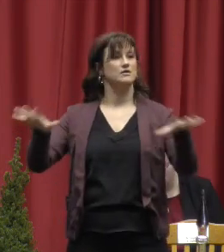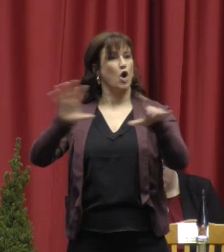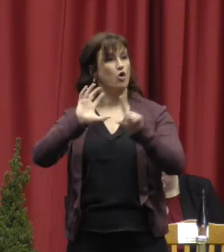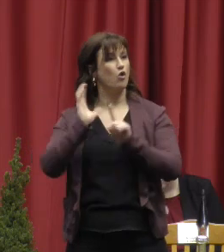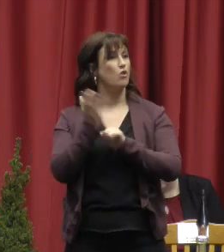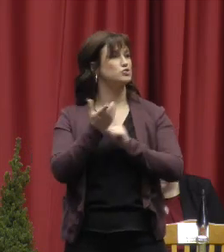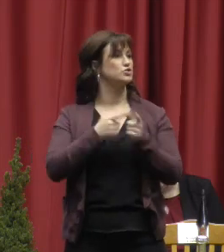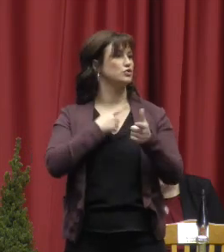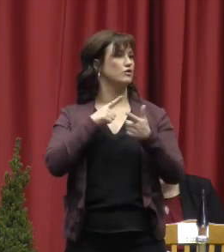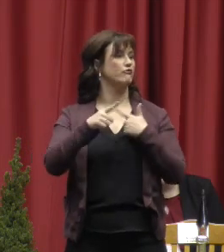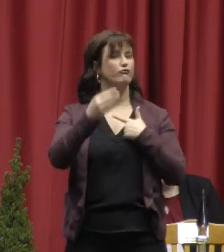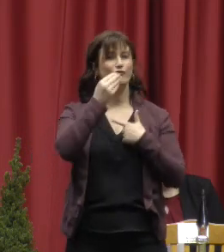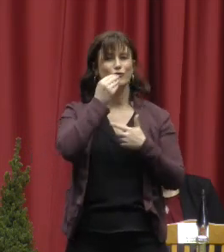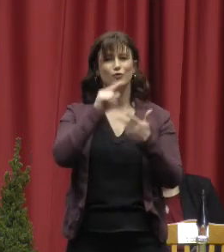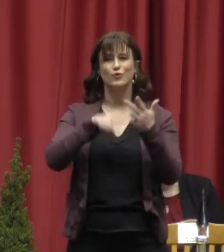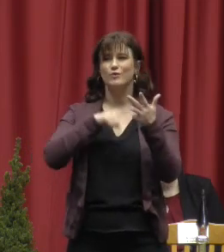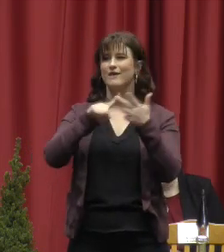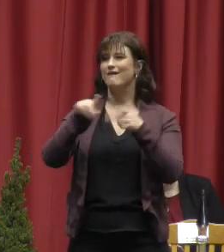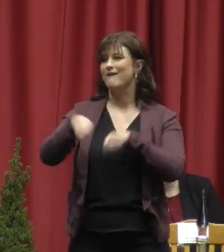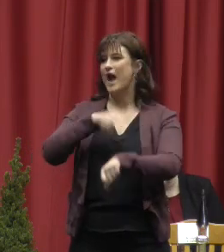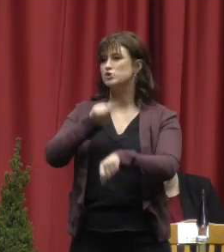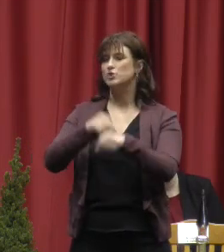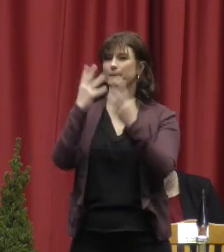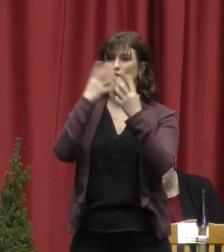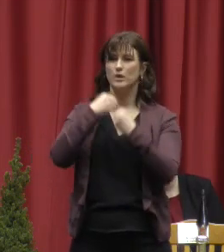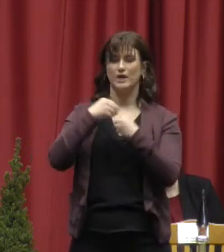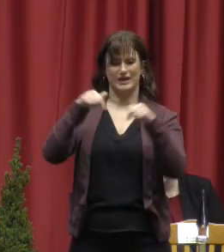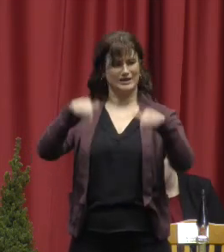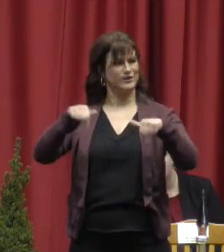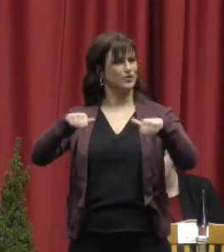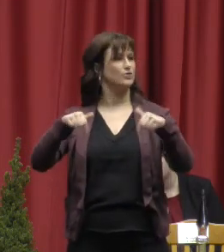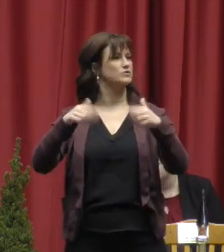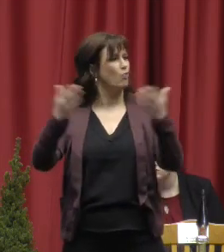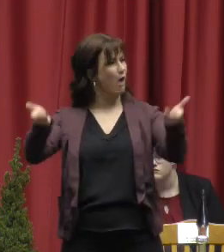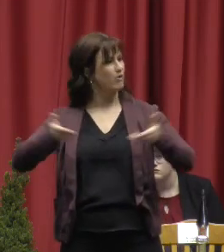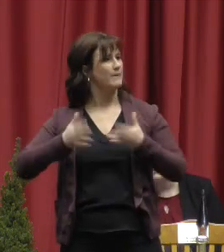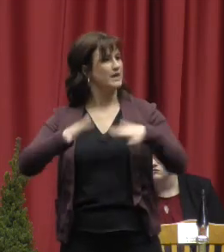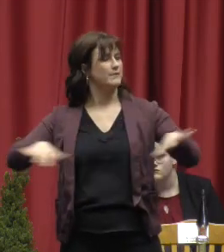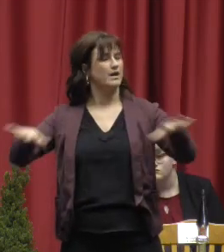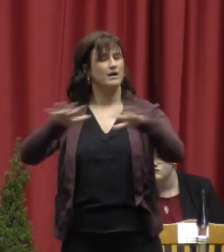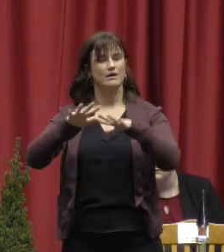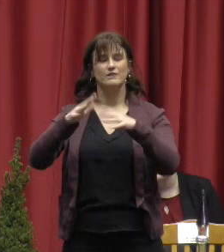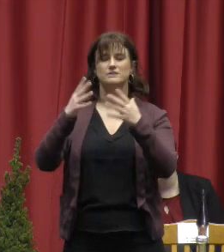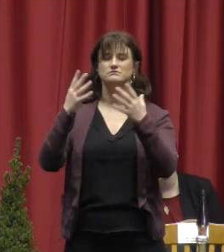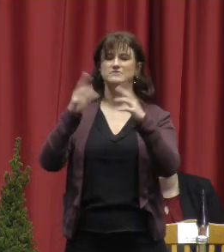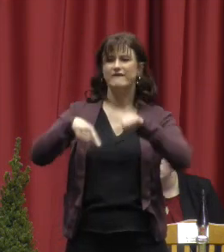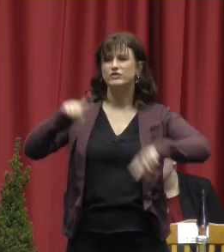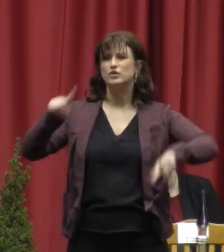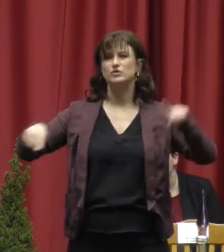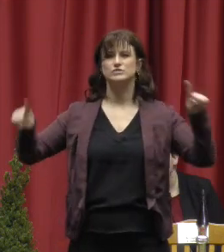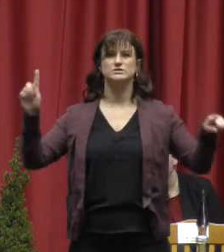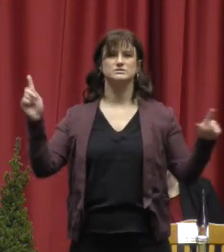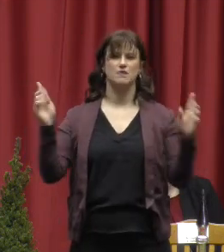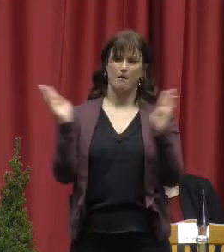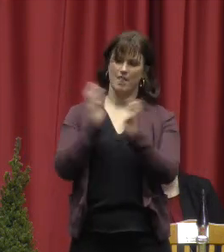food. The community here is welcoming, diverse, and complex. With that said, there are still many challenges we